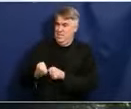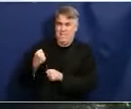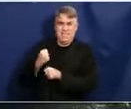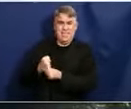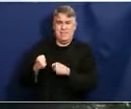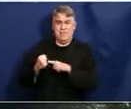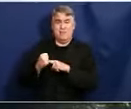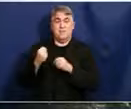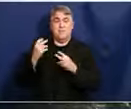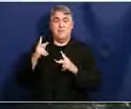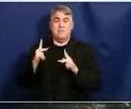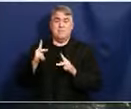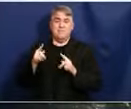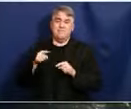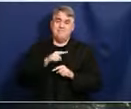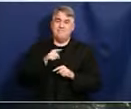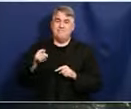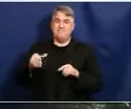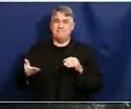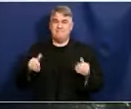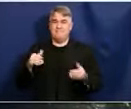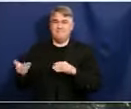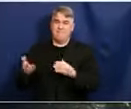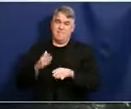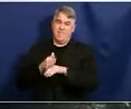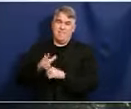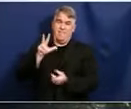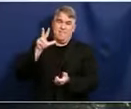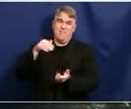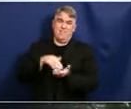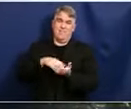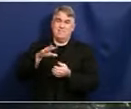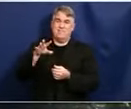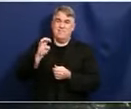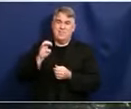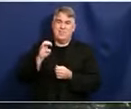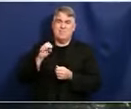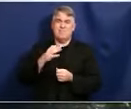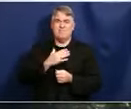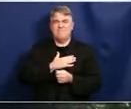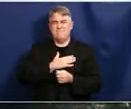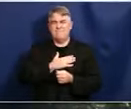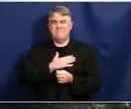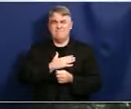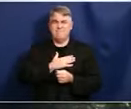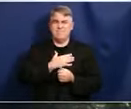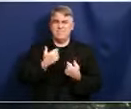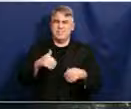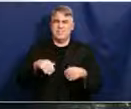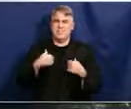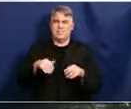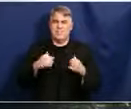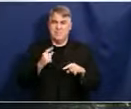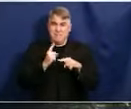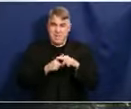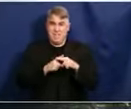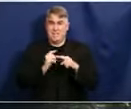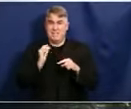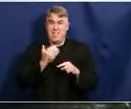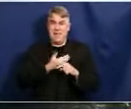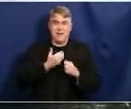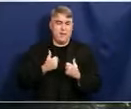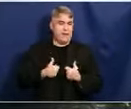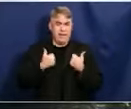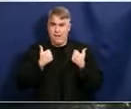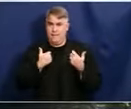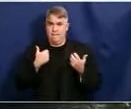than 3,400 individuals who lost their life to COVID. But we also recognize the loss of a way of life for